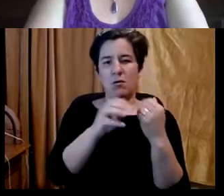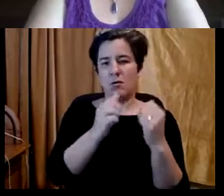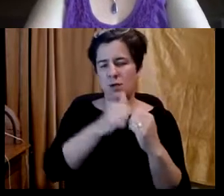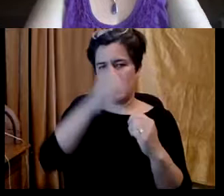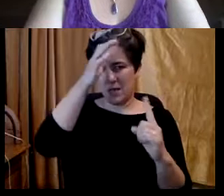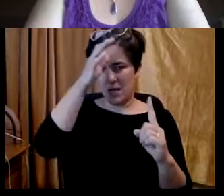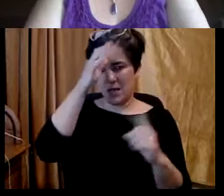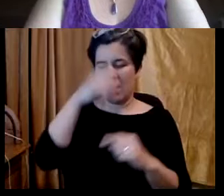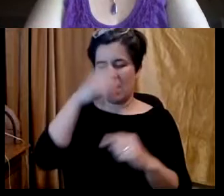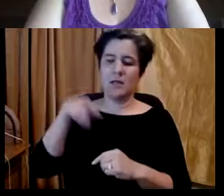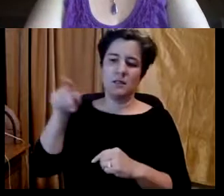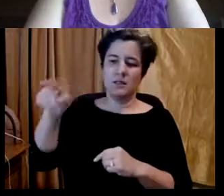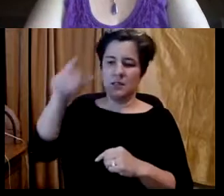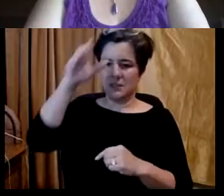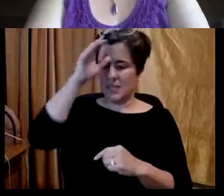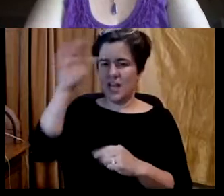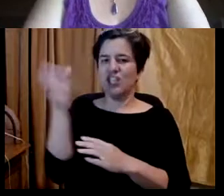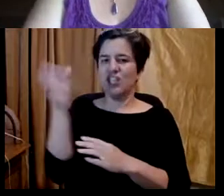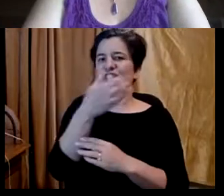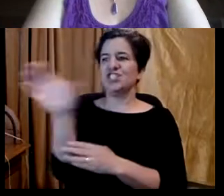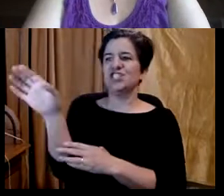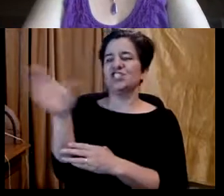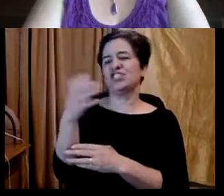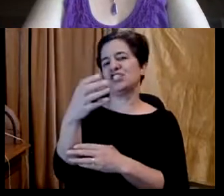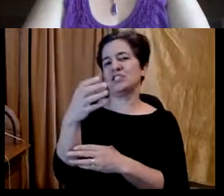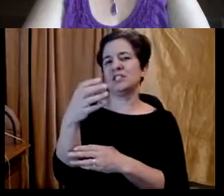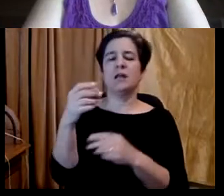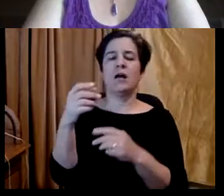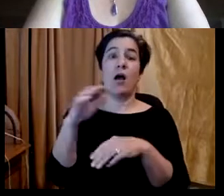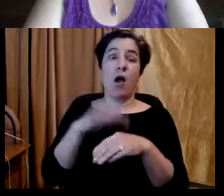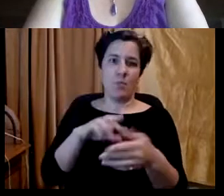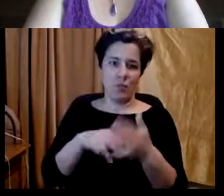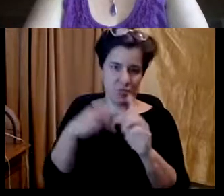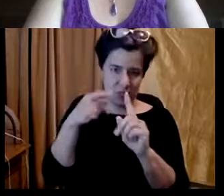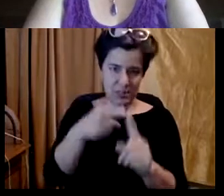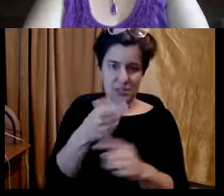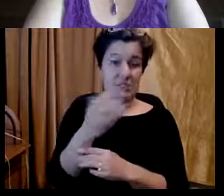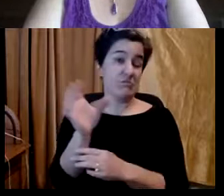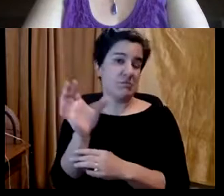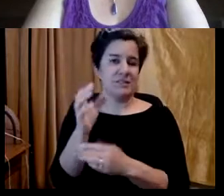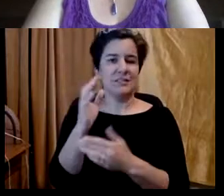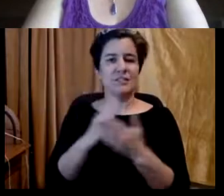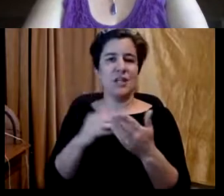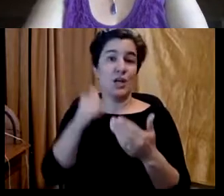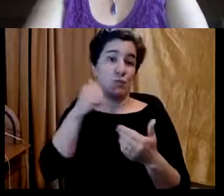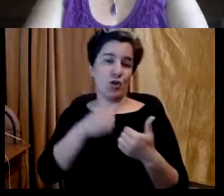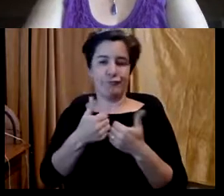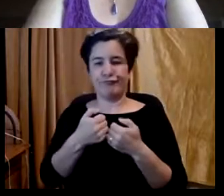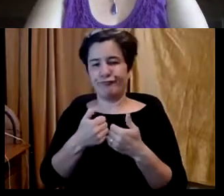father panned the camera on purpose, manipulative, to some girl that he's living with now,